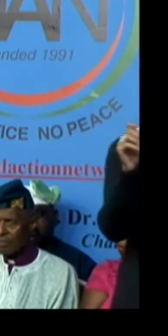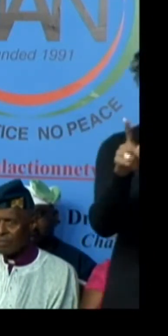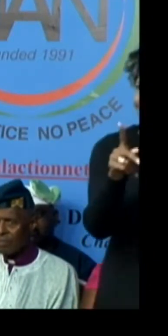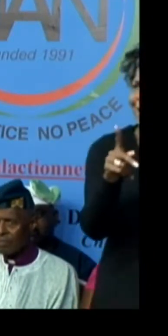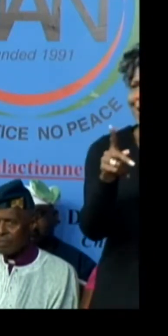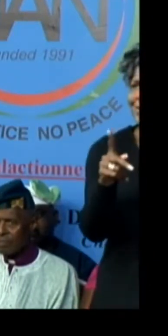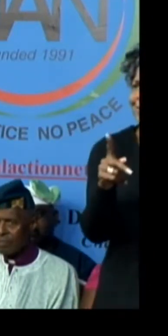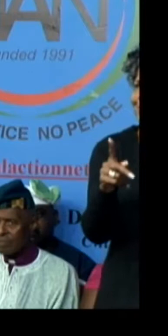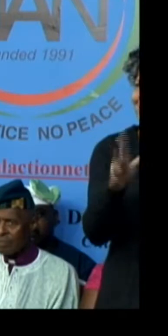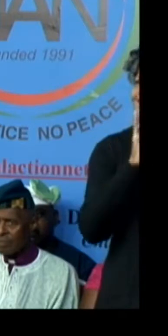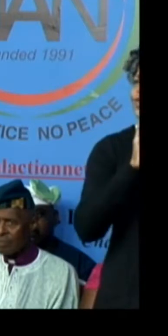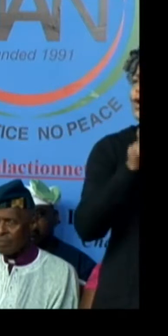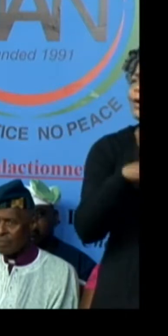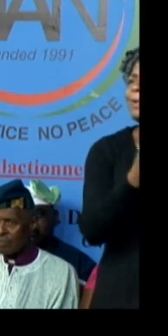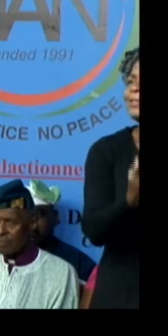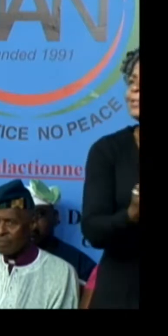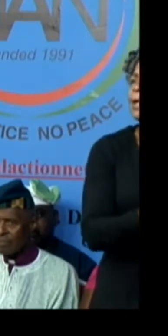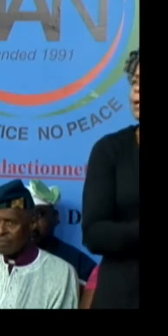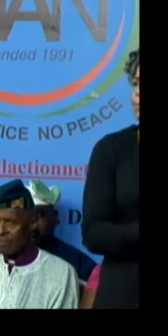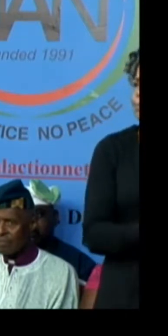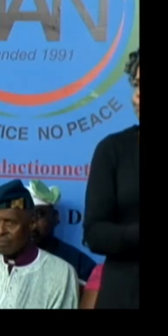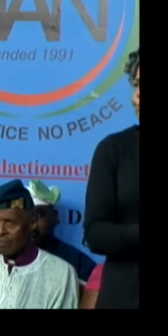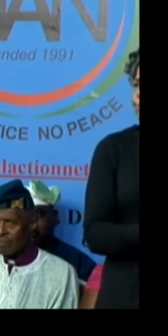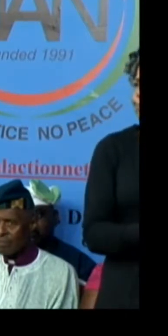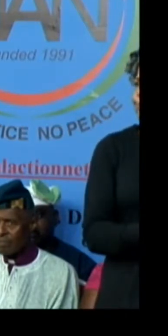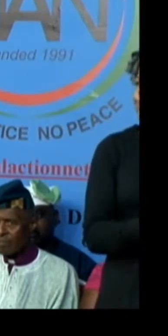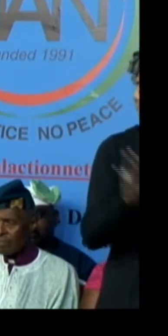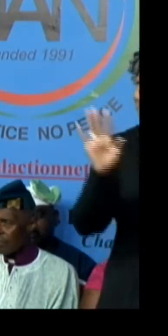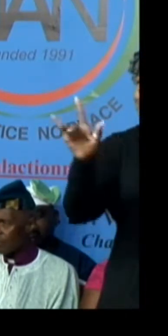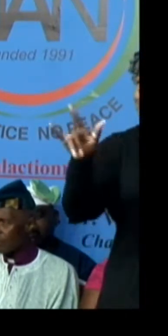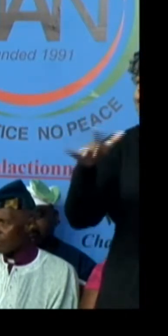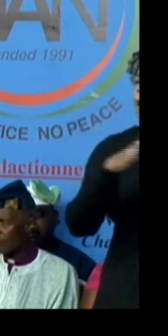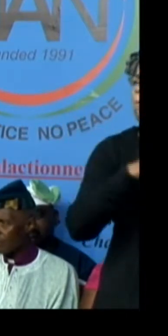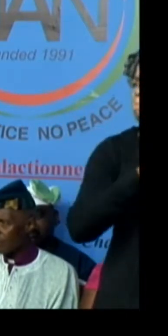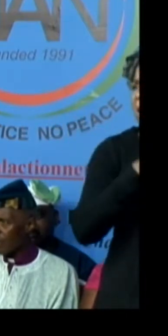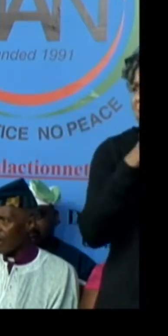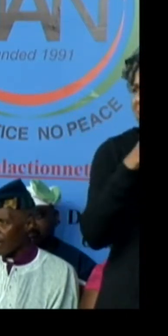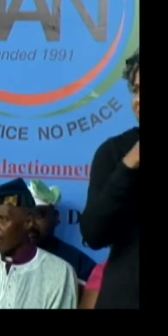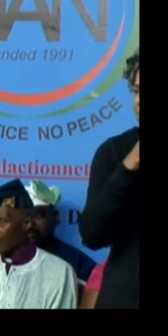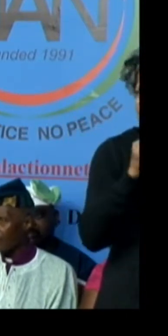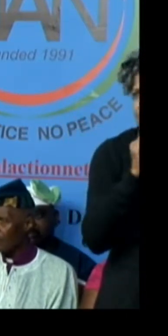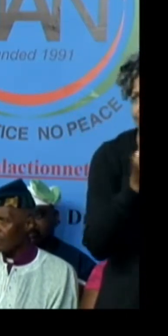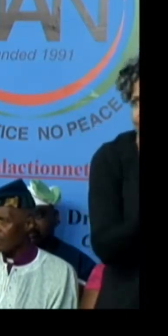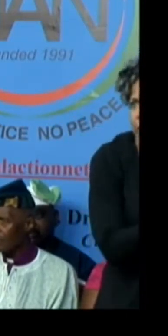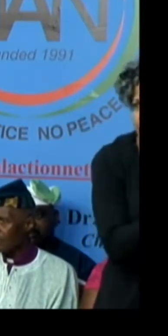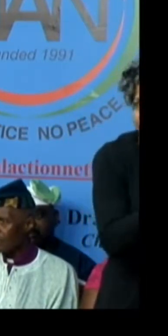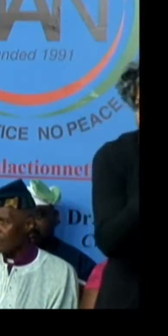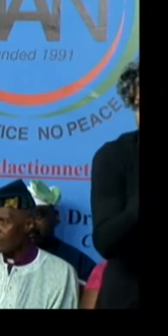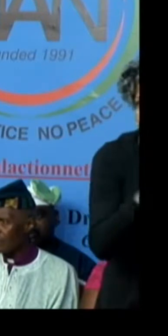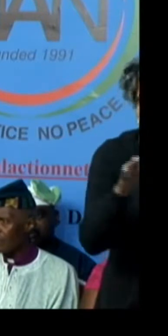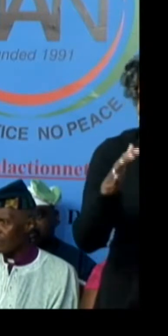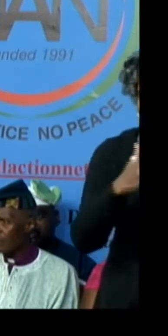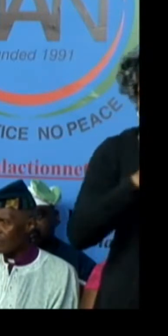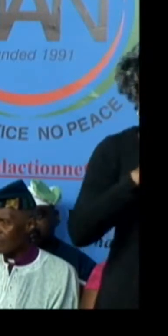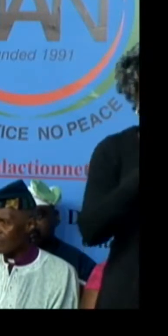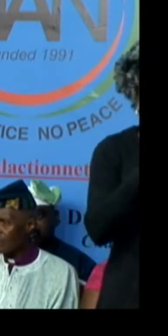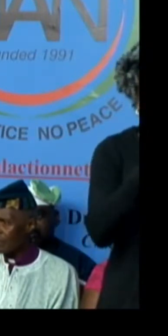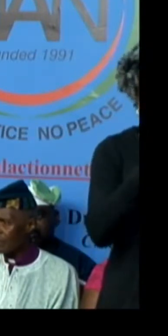mother, I ain't talking about in slavery, my mother that raised